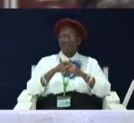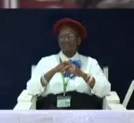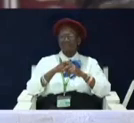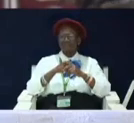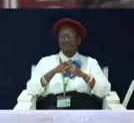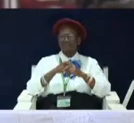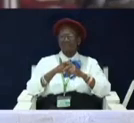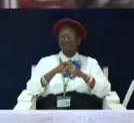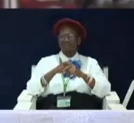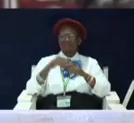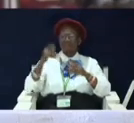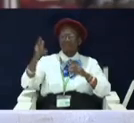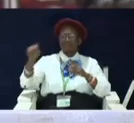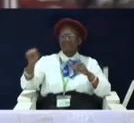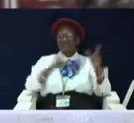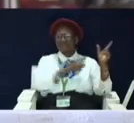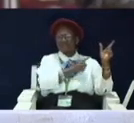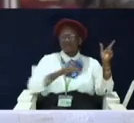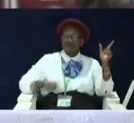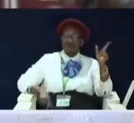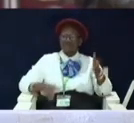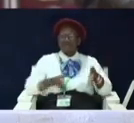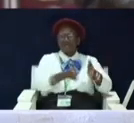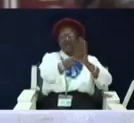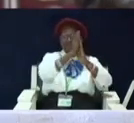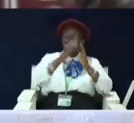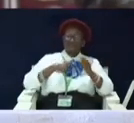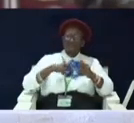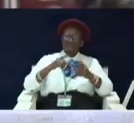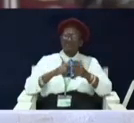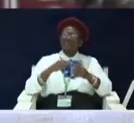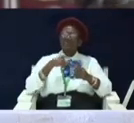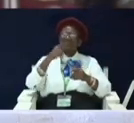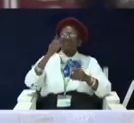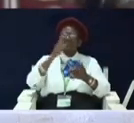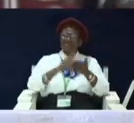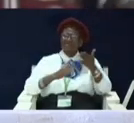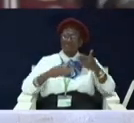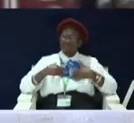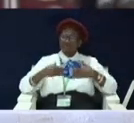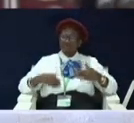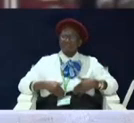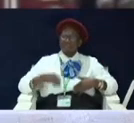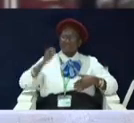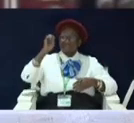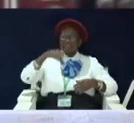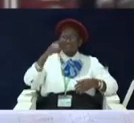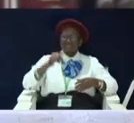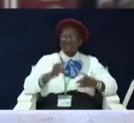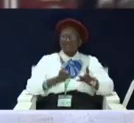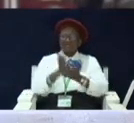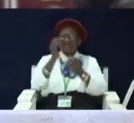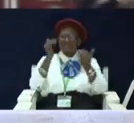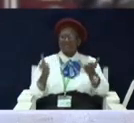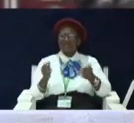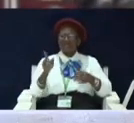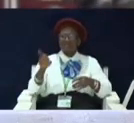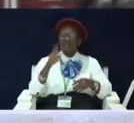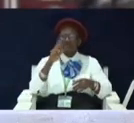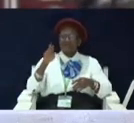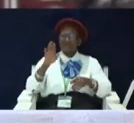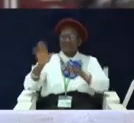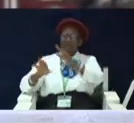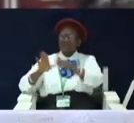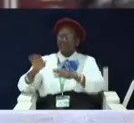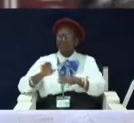The Lord asked me to tell somebody. Oluwa ni kin so fun enikan. He said, right now you are walking on troubled